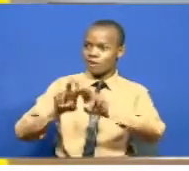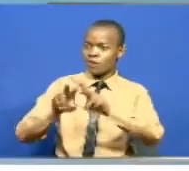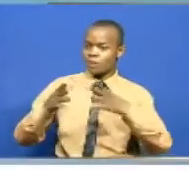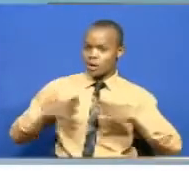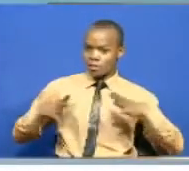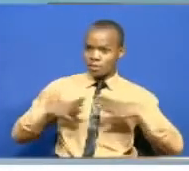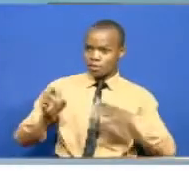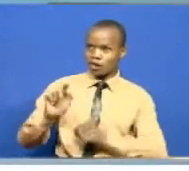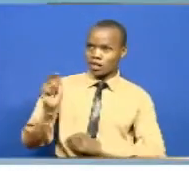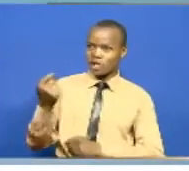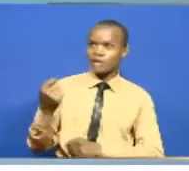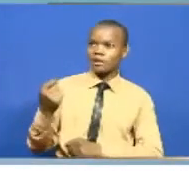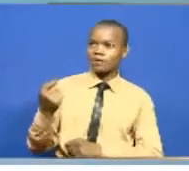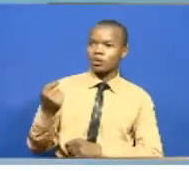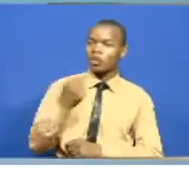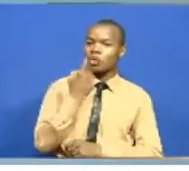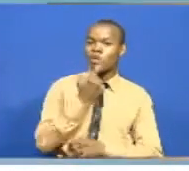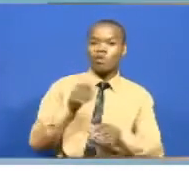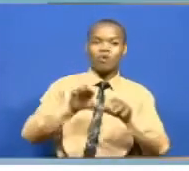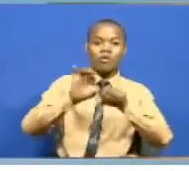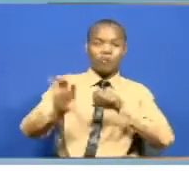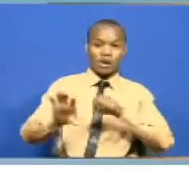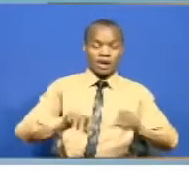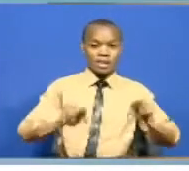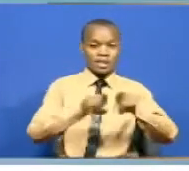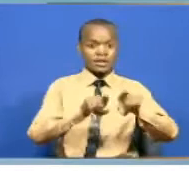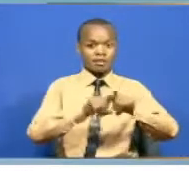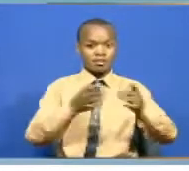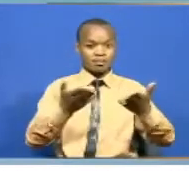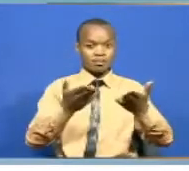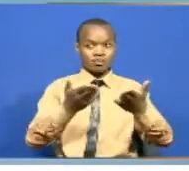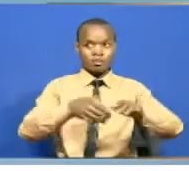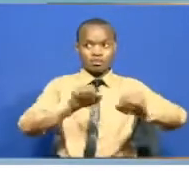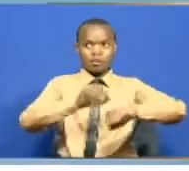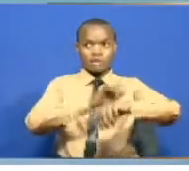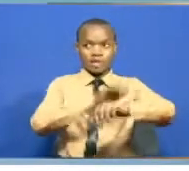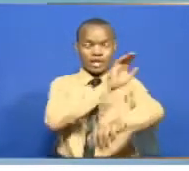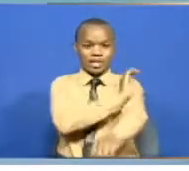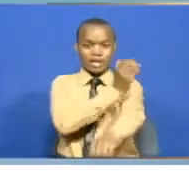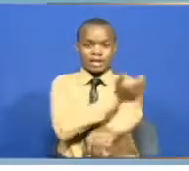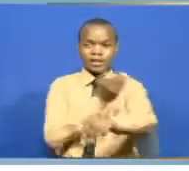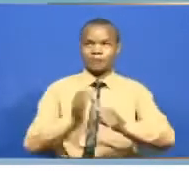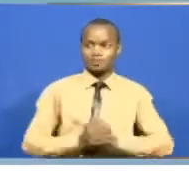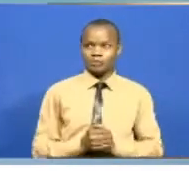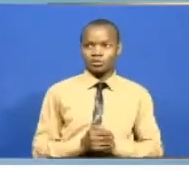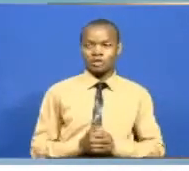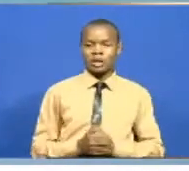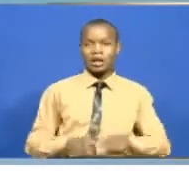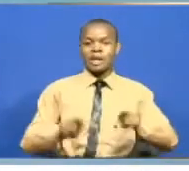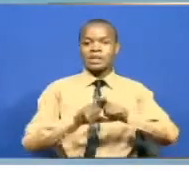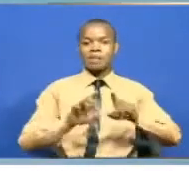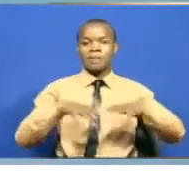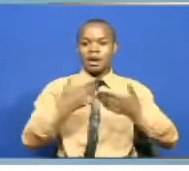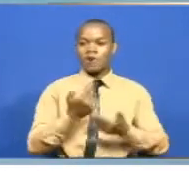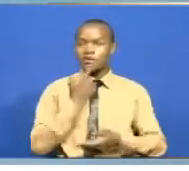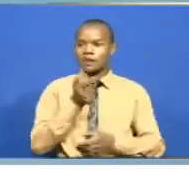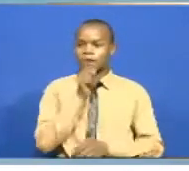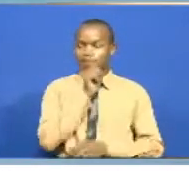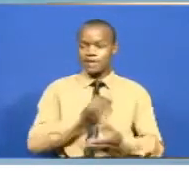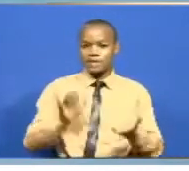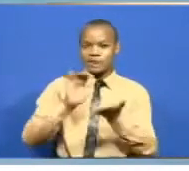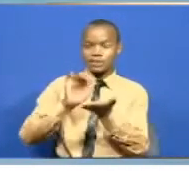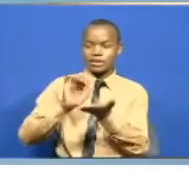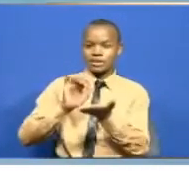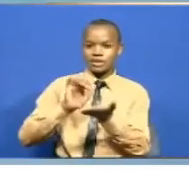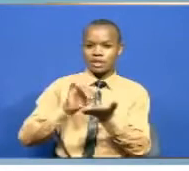Those are actually far and looking for access to energy. As I mentioned about specifically global and